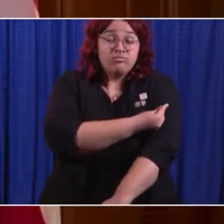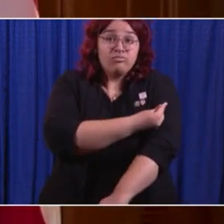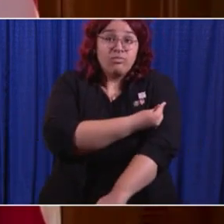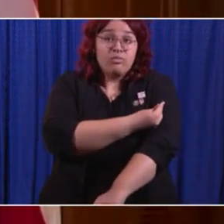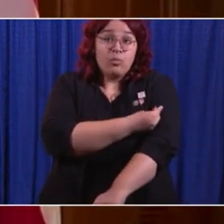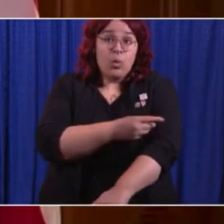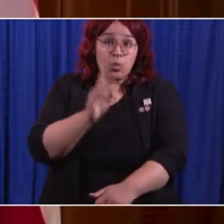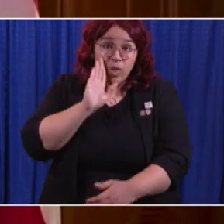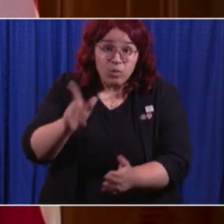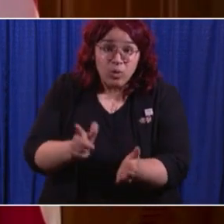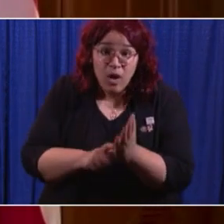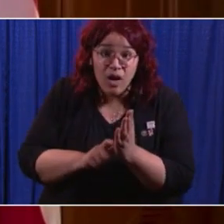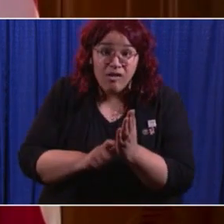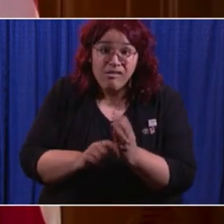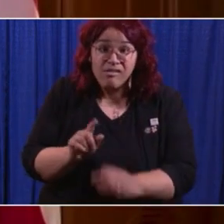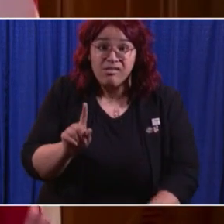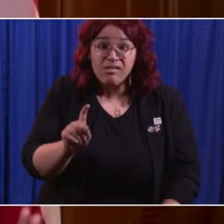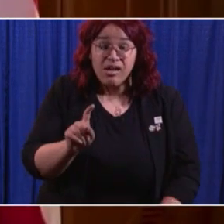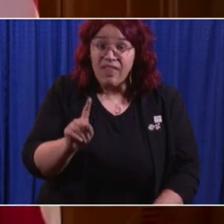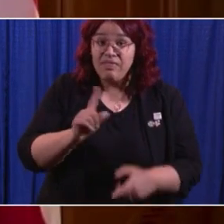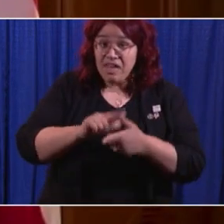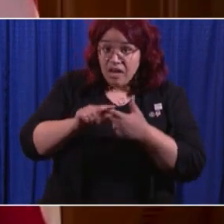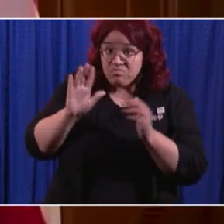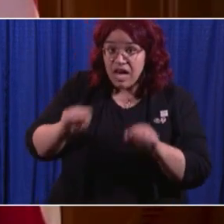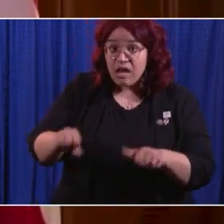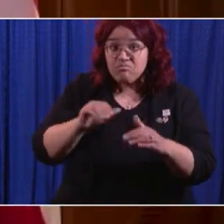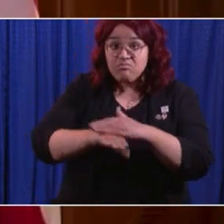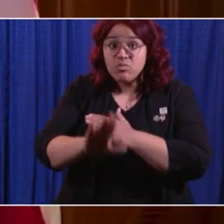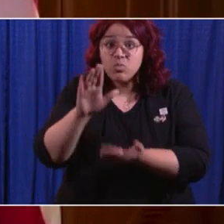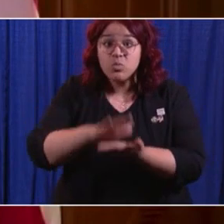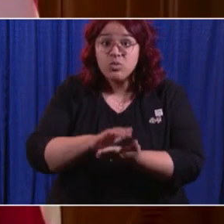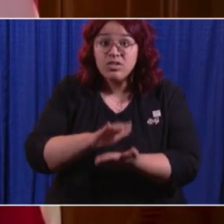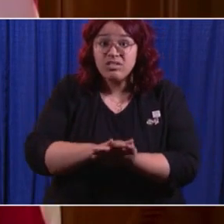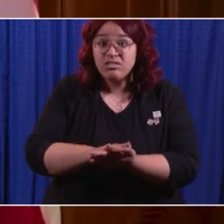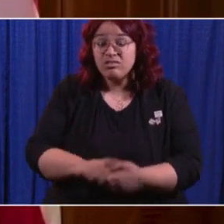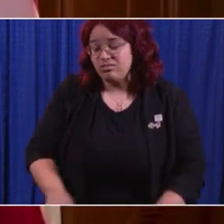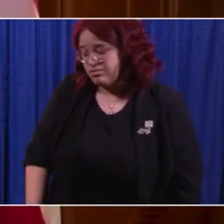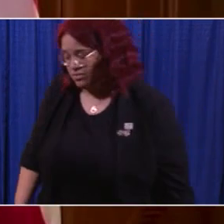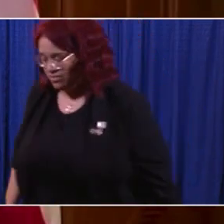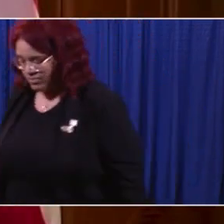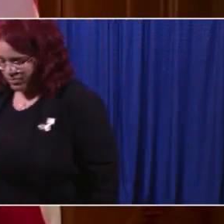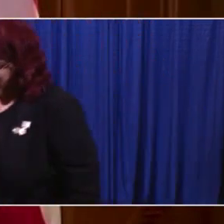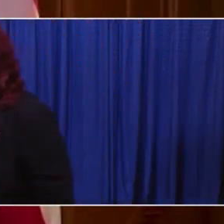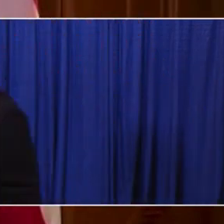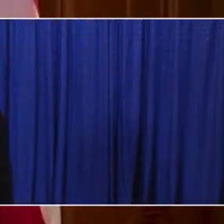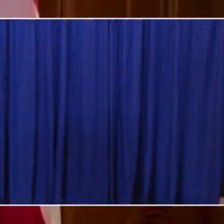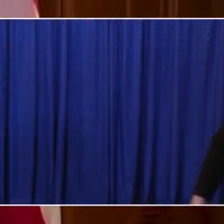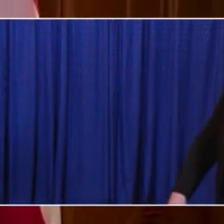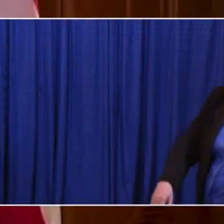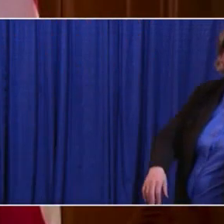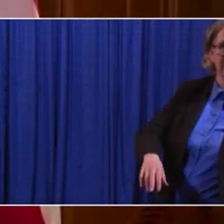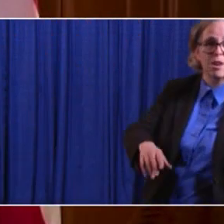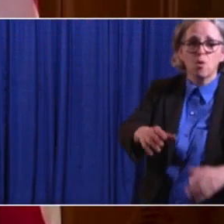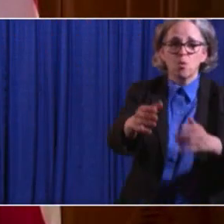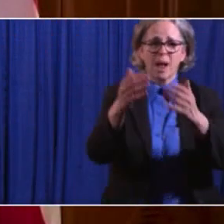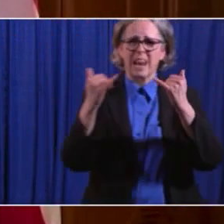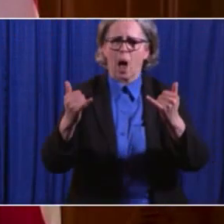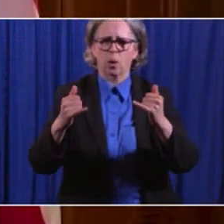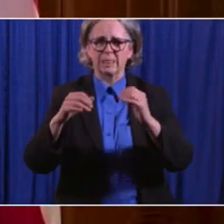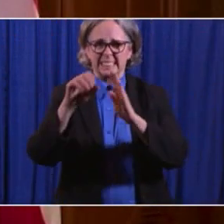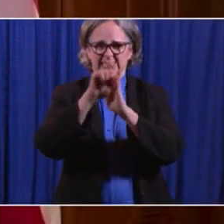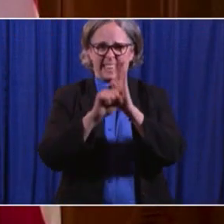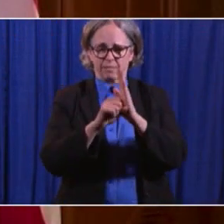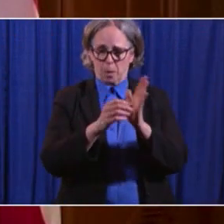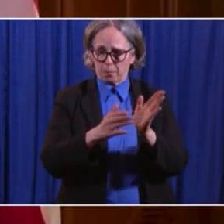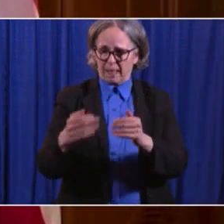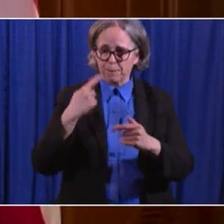We have no intention at the state level to require that for someone to go to college or someone to go